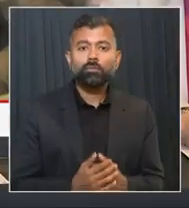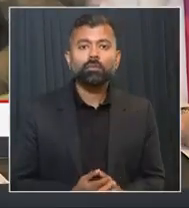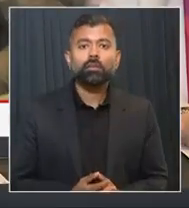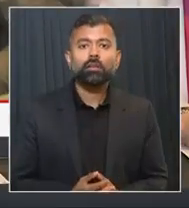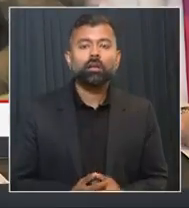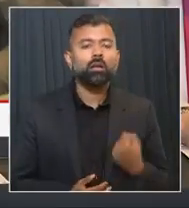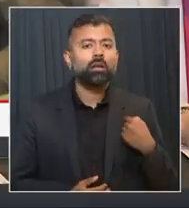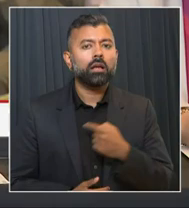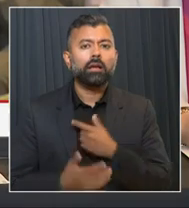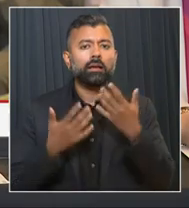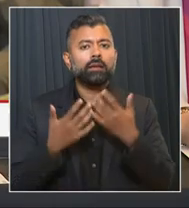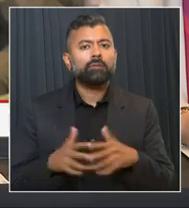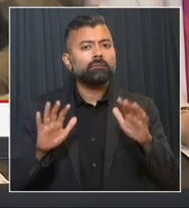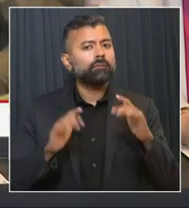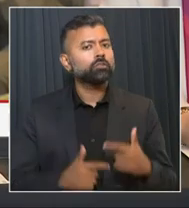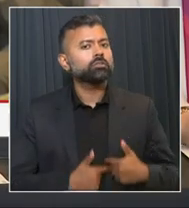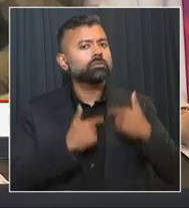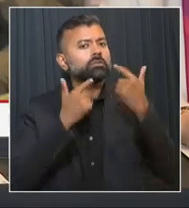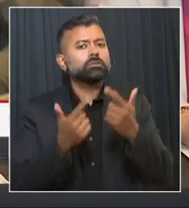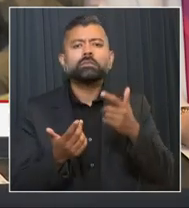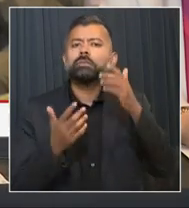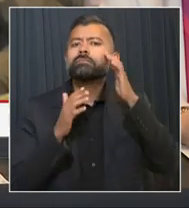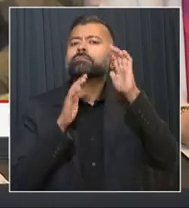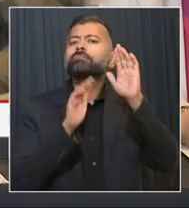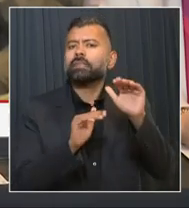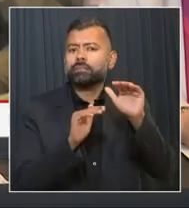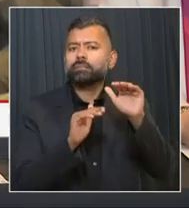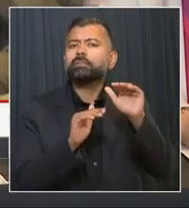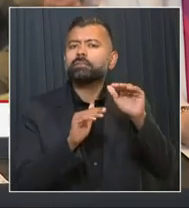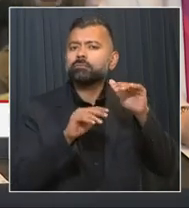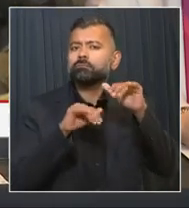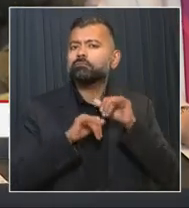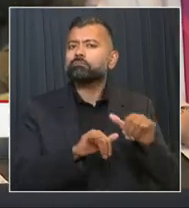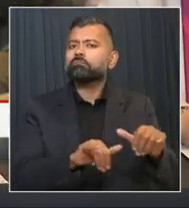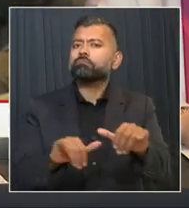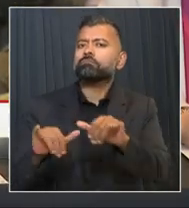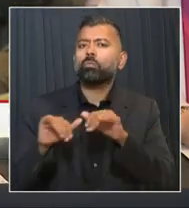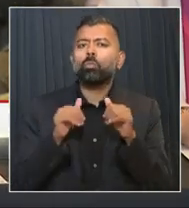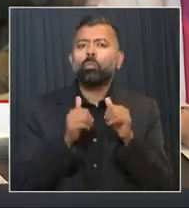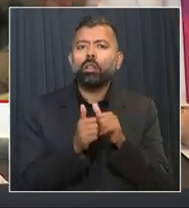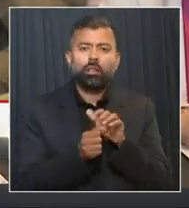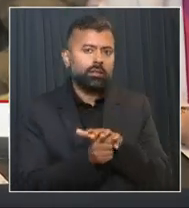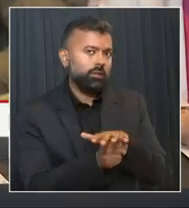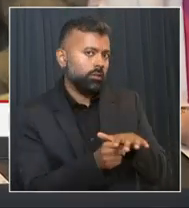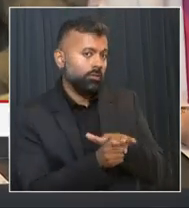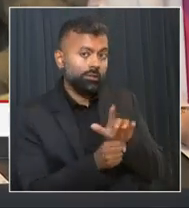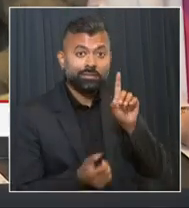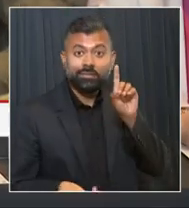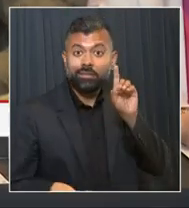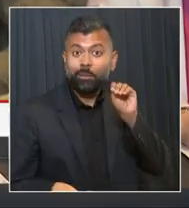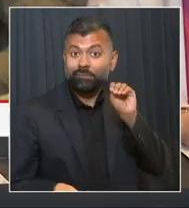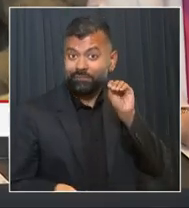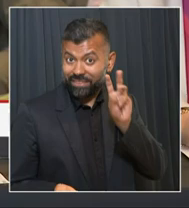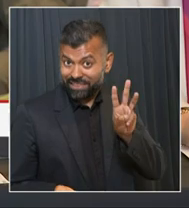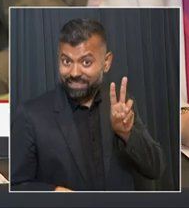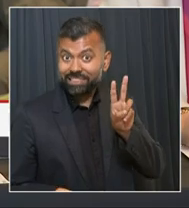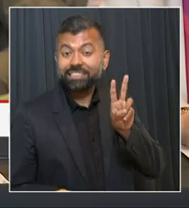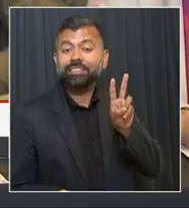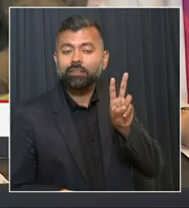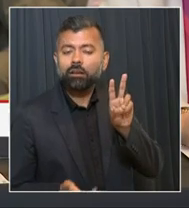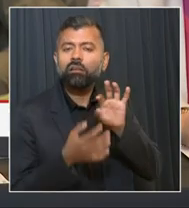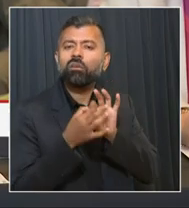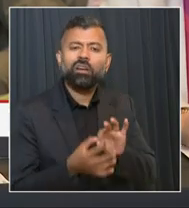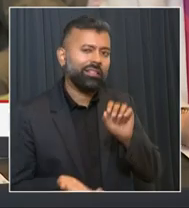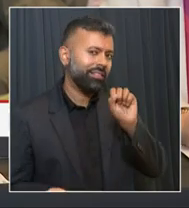in line with the region when it comes to the sales tax, and we believe that the regional discussion